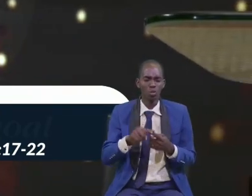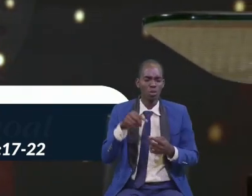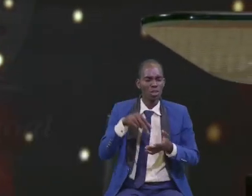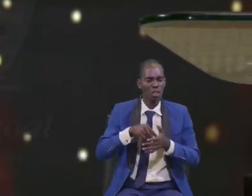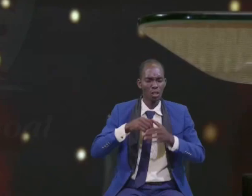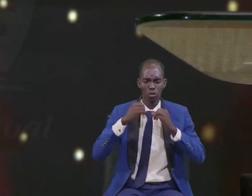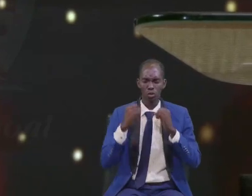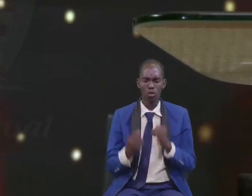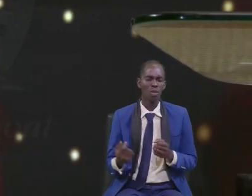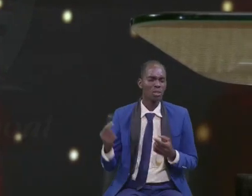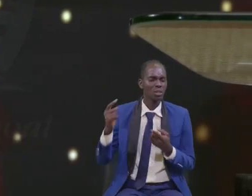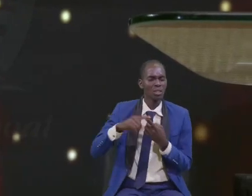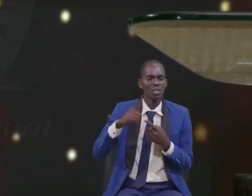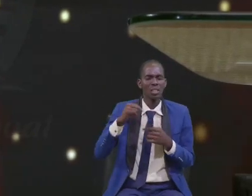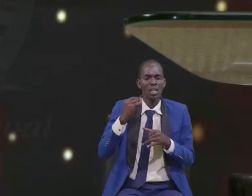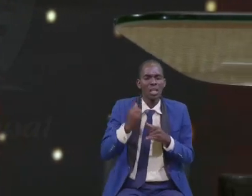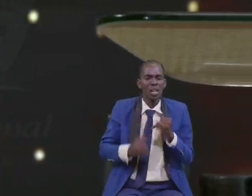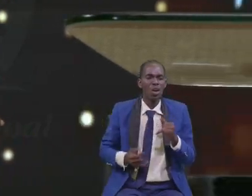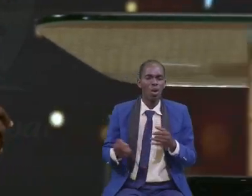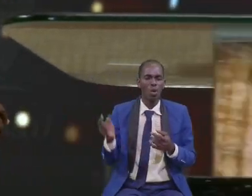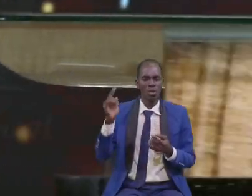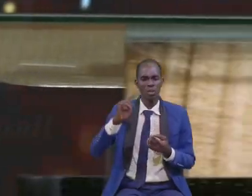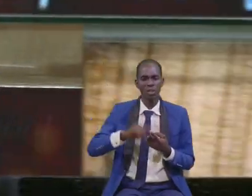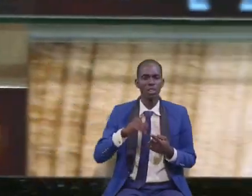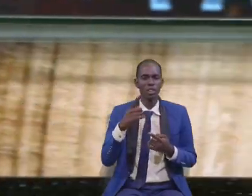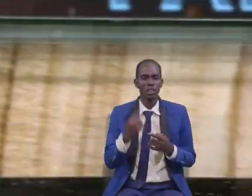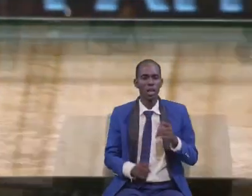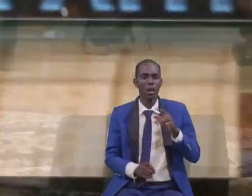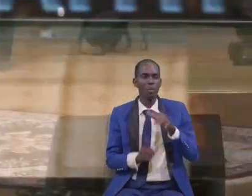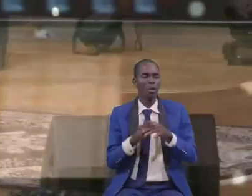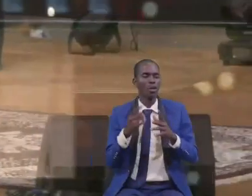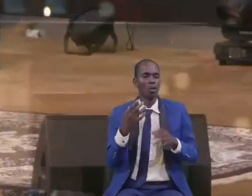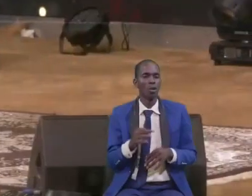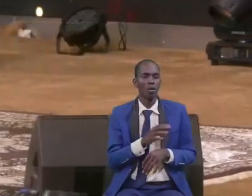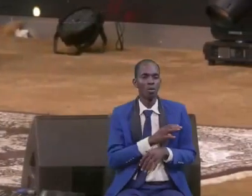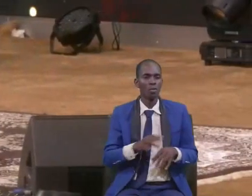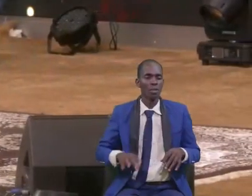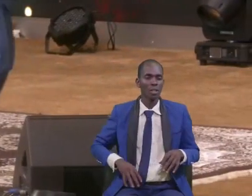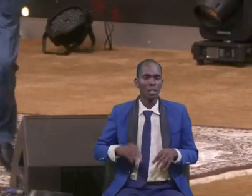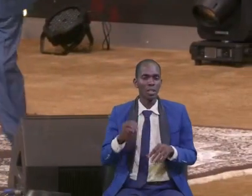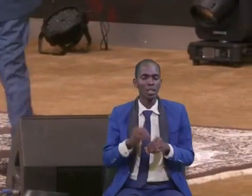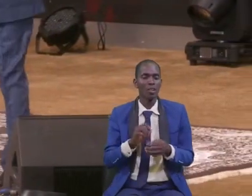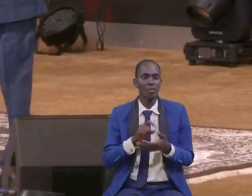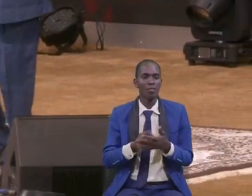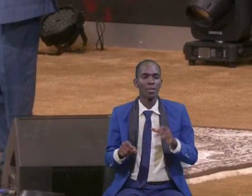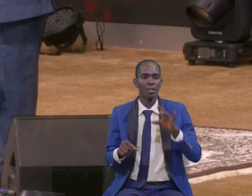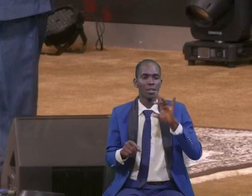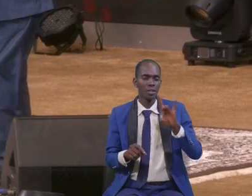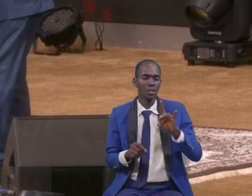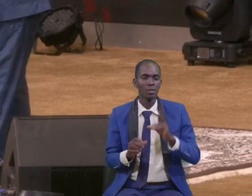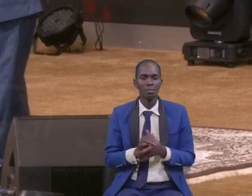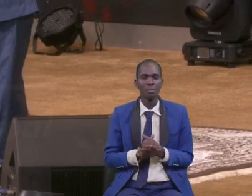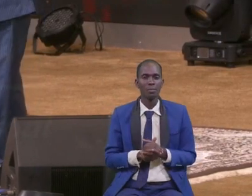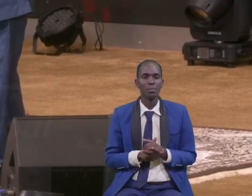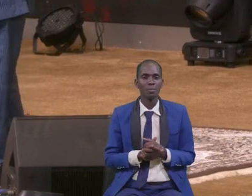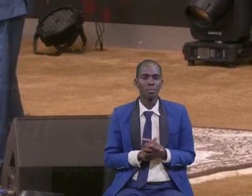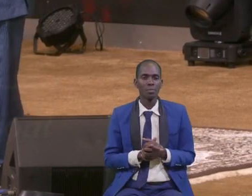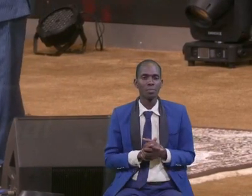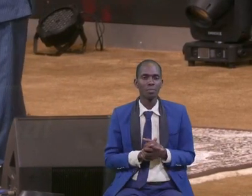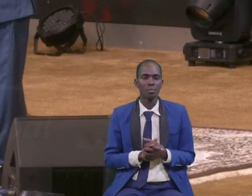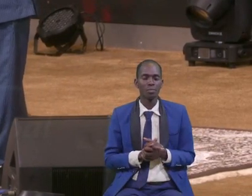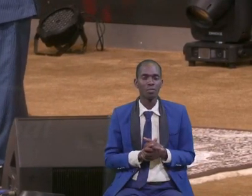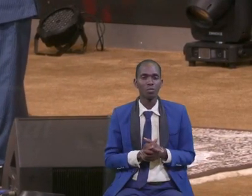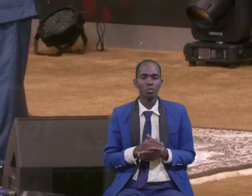the appearance of Christ. Look at verse 8. In verse 8, it says over here, whom having